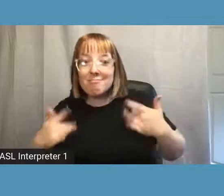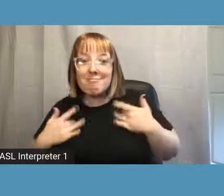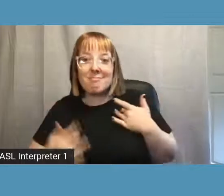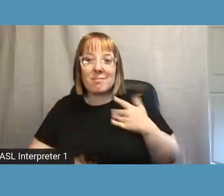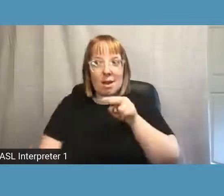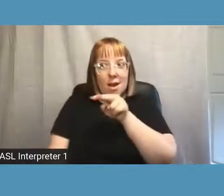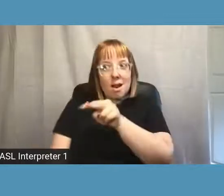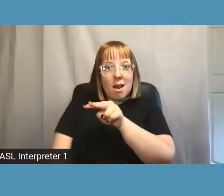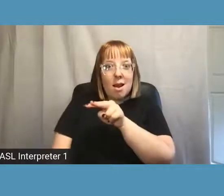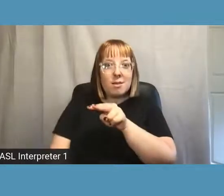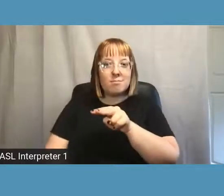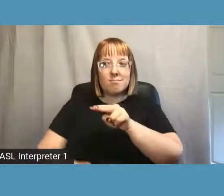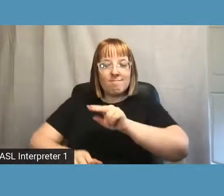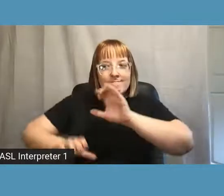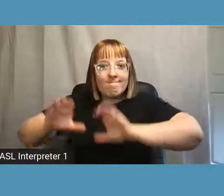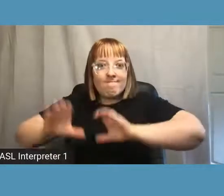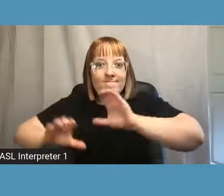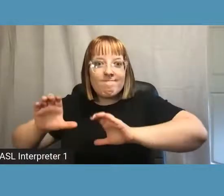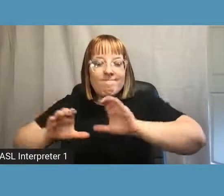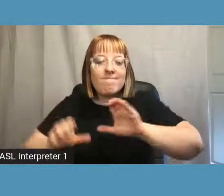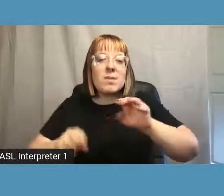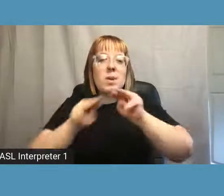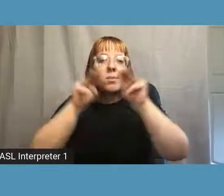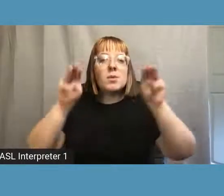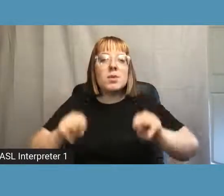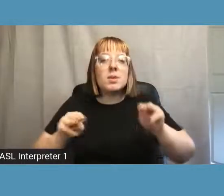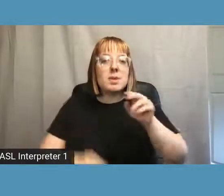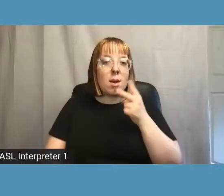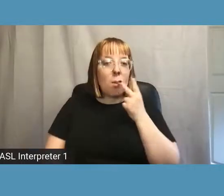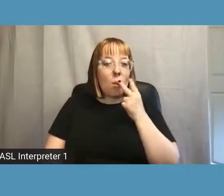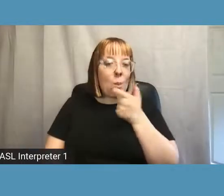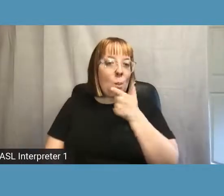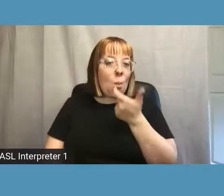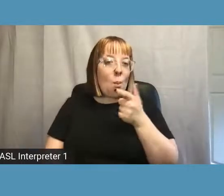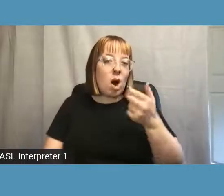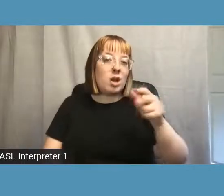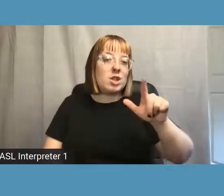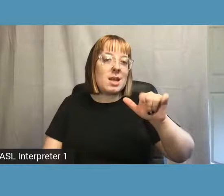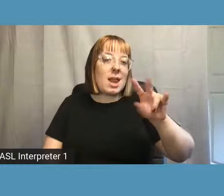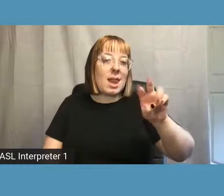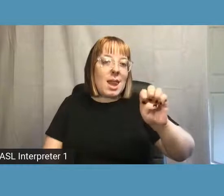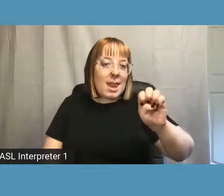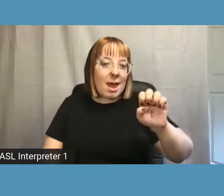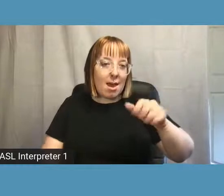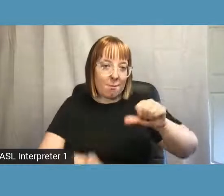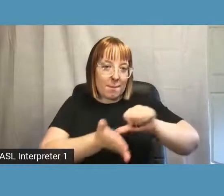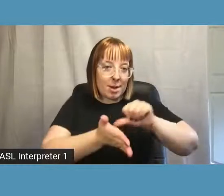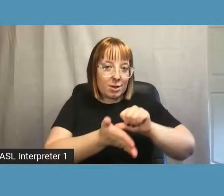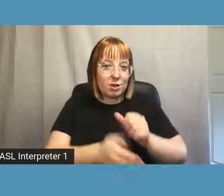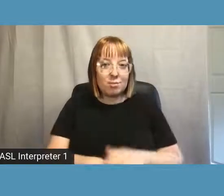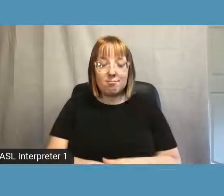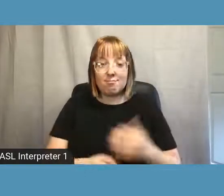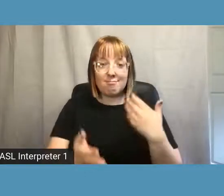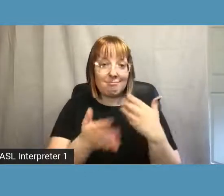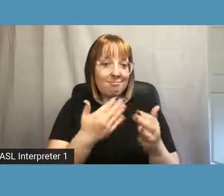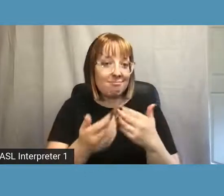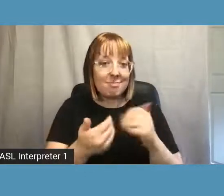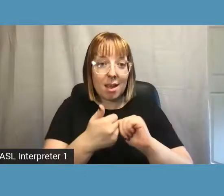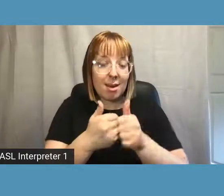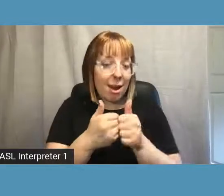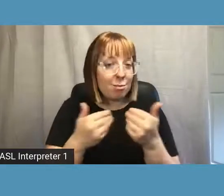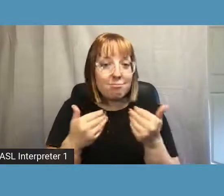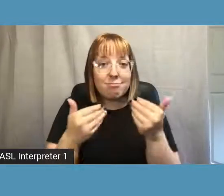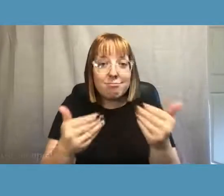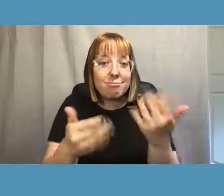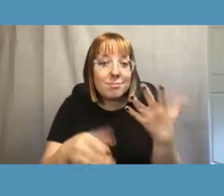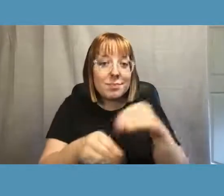suggest interacting via the Museum Learning Hub's Watch Live page, but we're happy to have you whichever way that might be. Now let's introduce